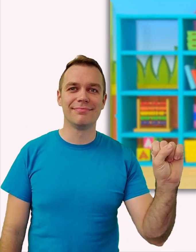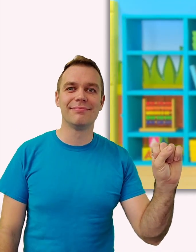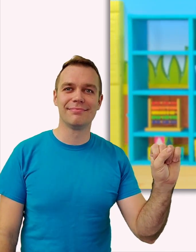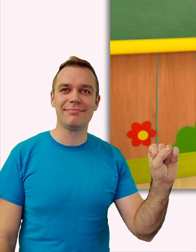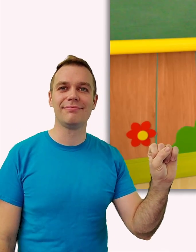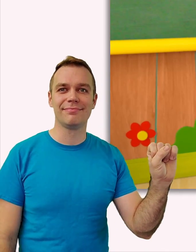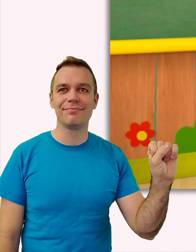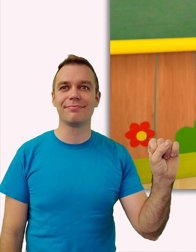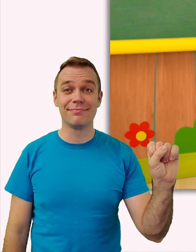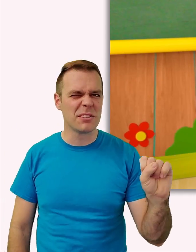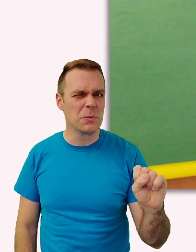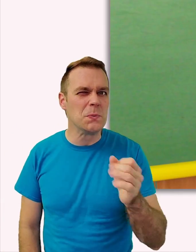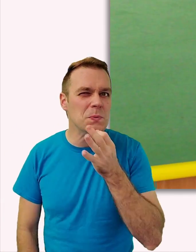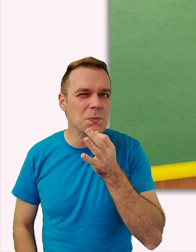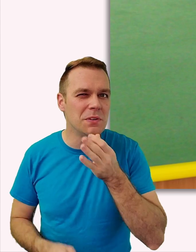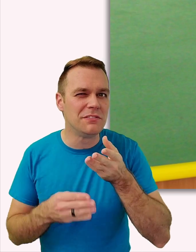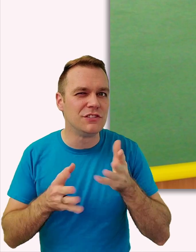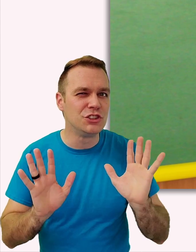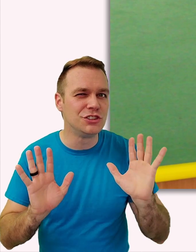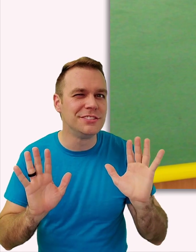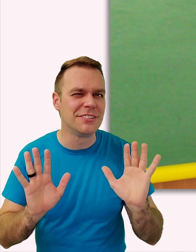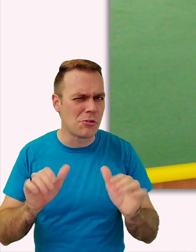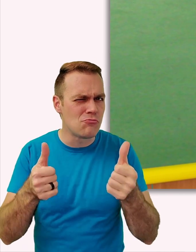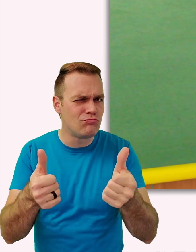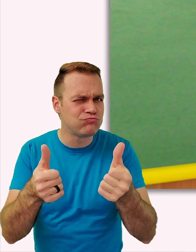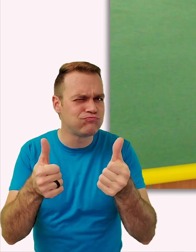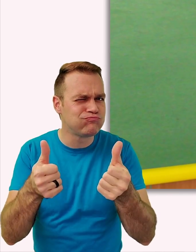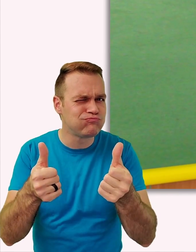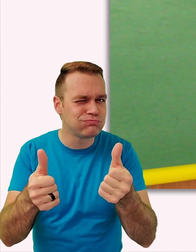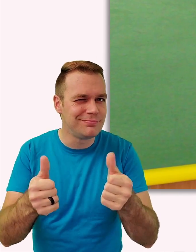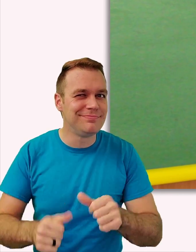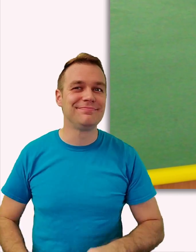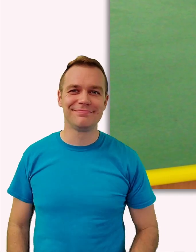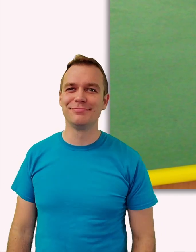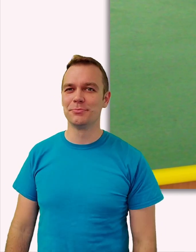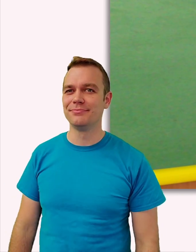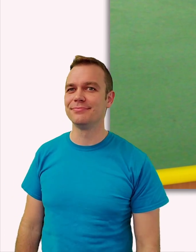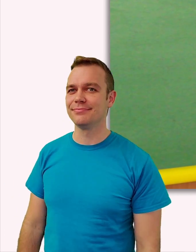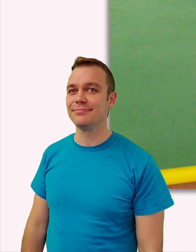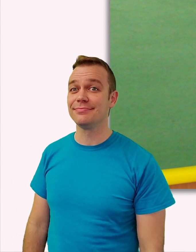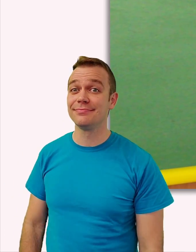S. Just a few more. You're doing very well.